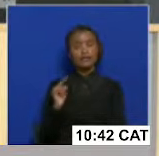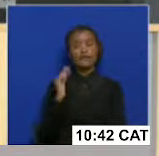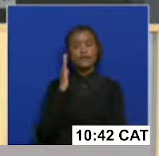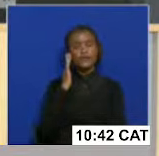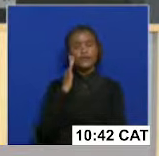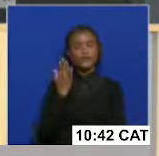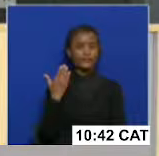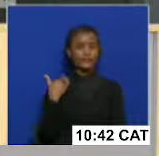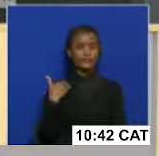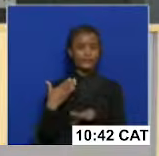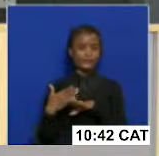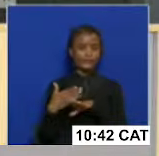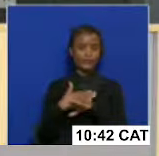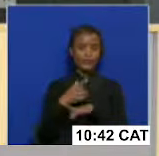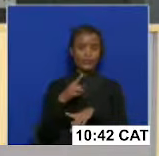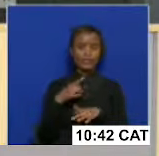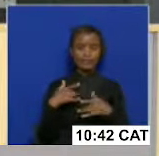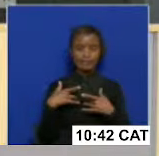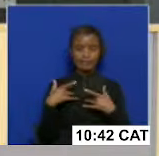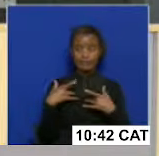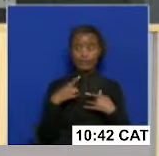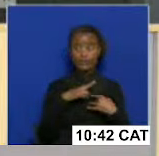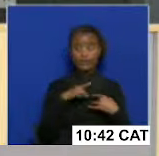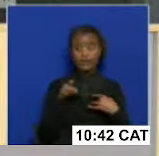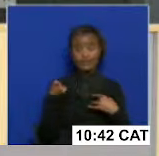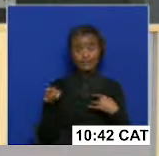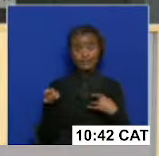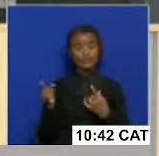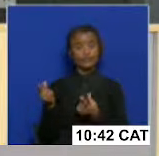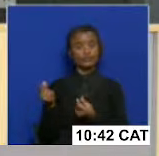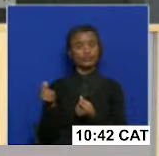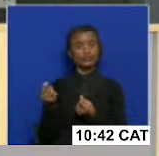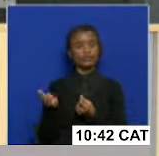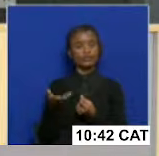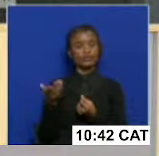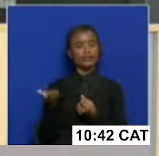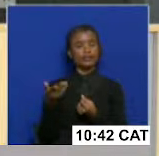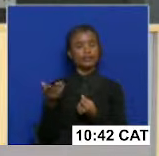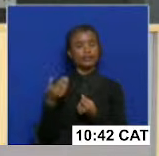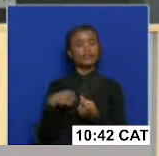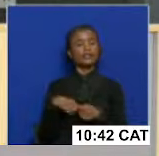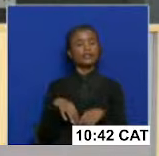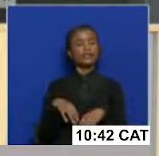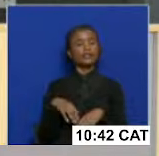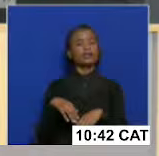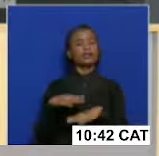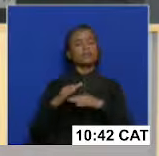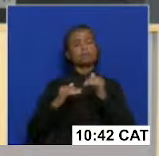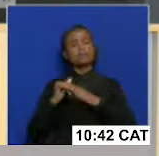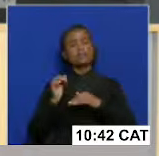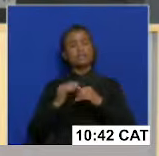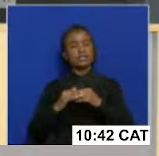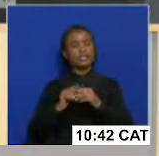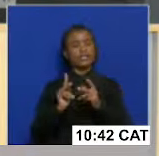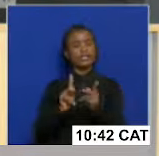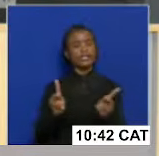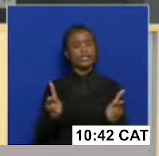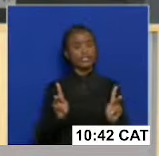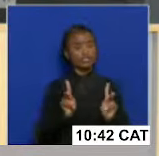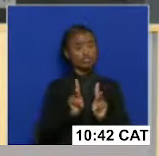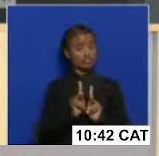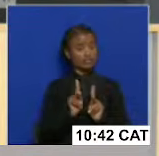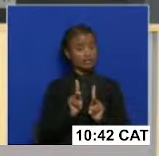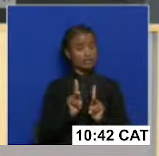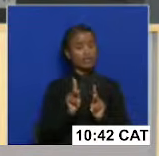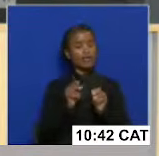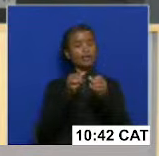to do the kitchen units and all that. And he also used to work at the